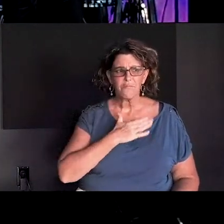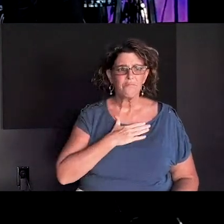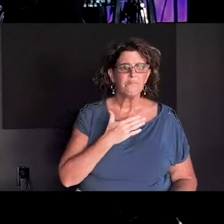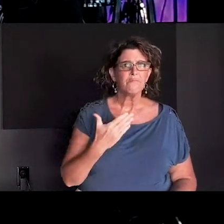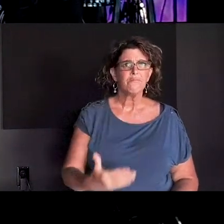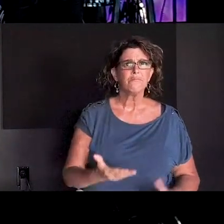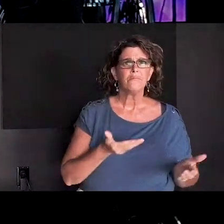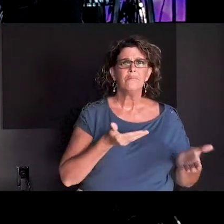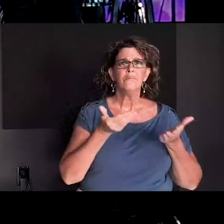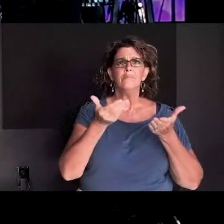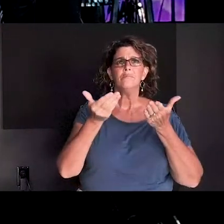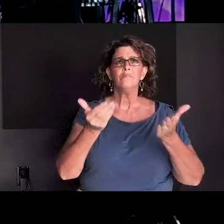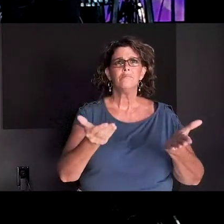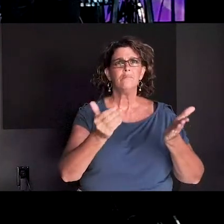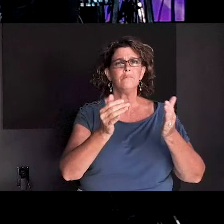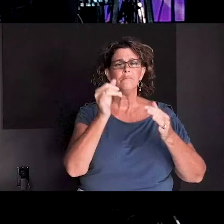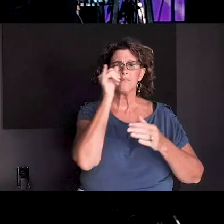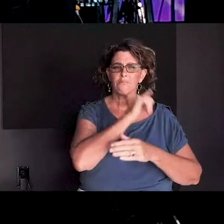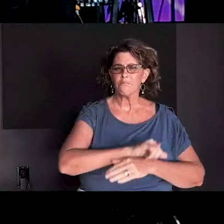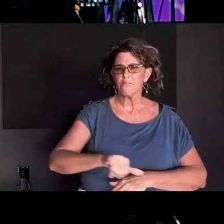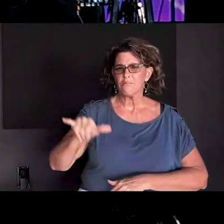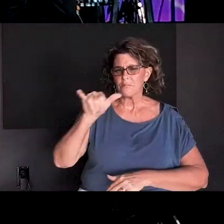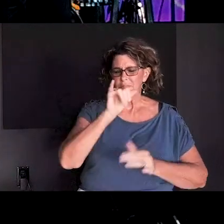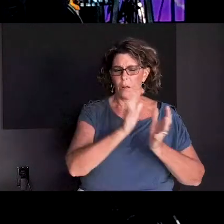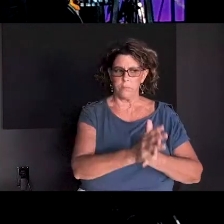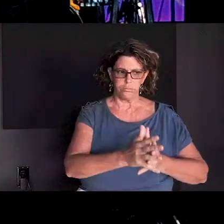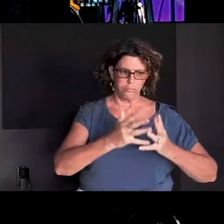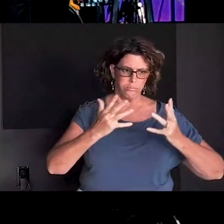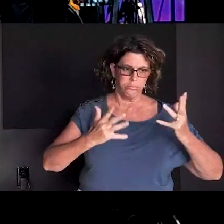Who could carry that